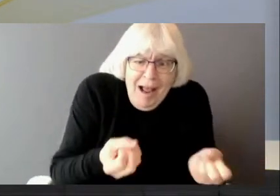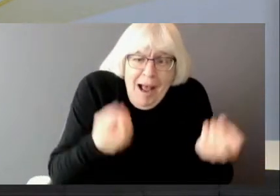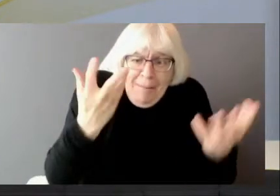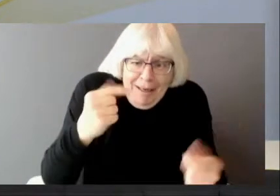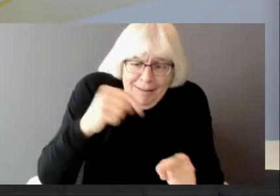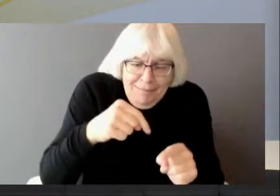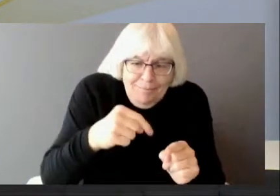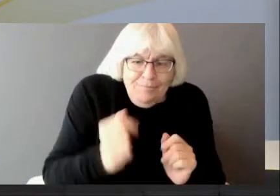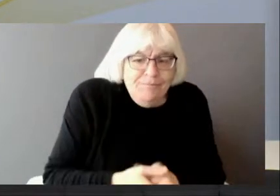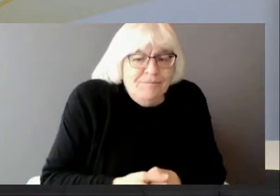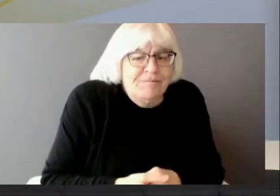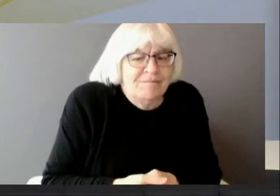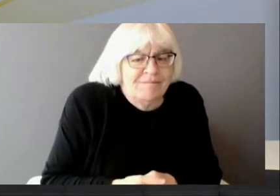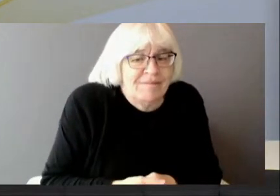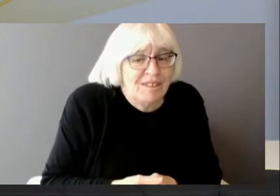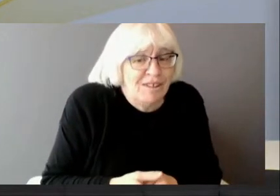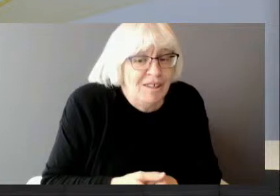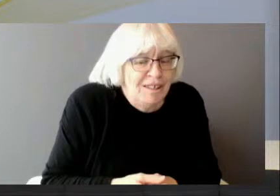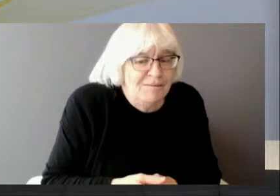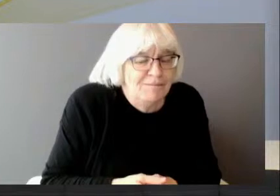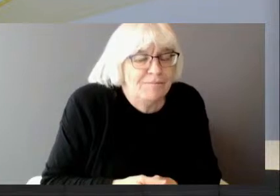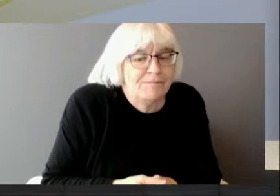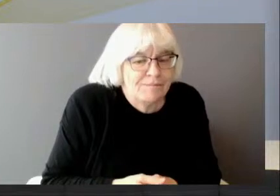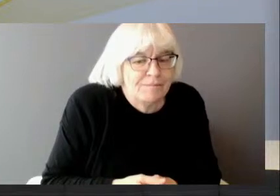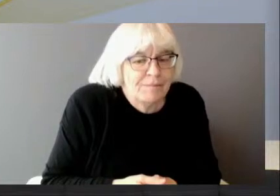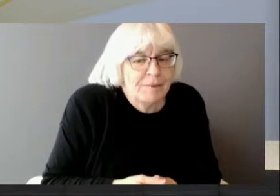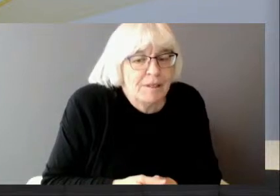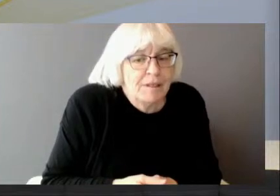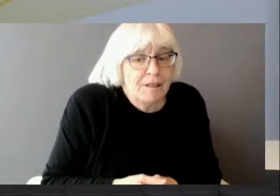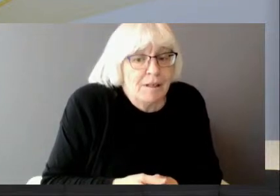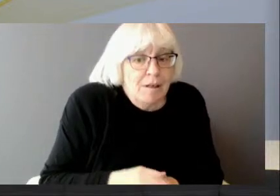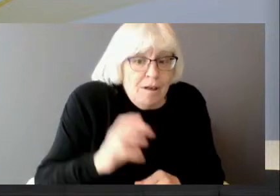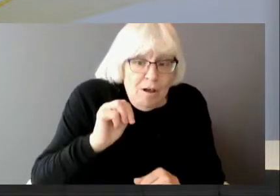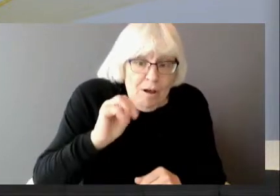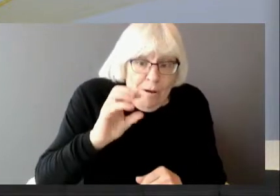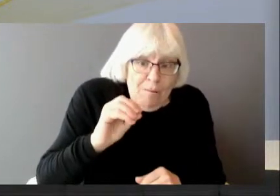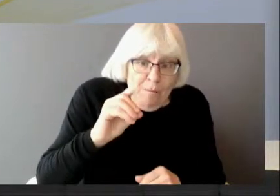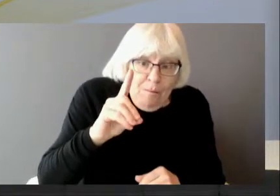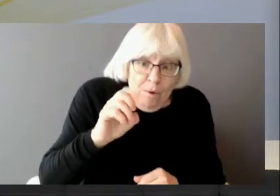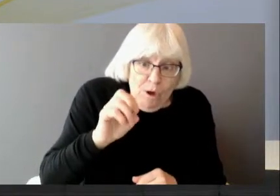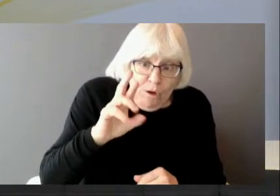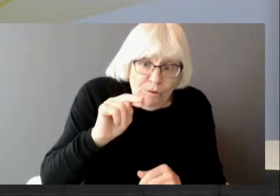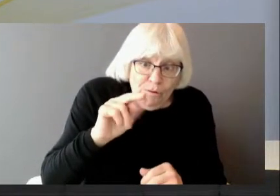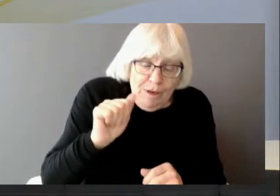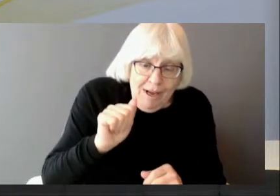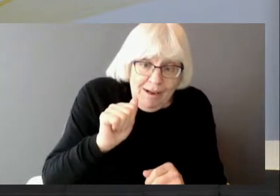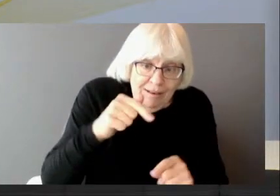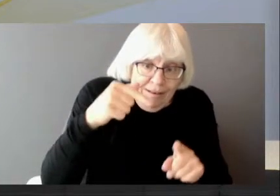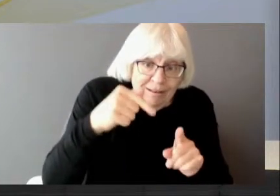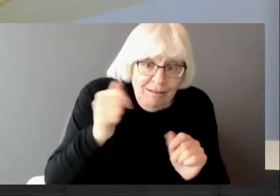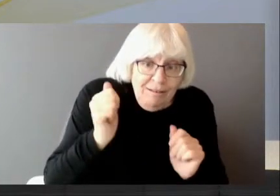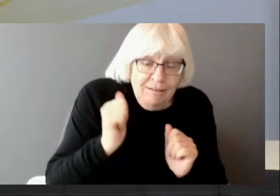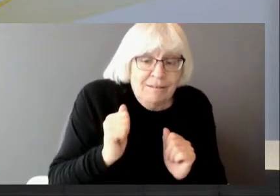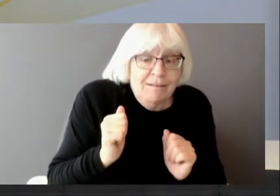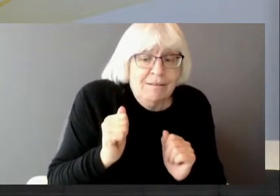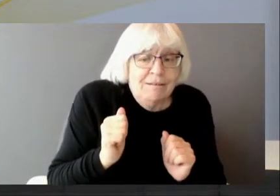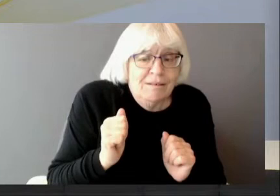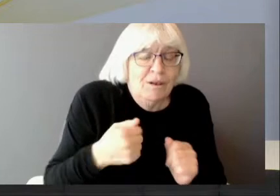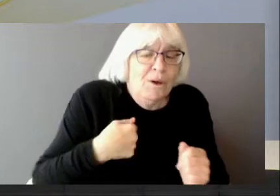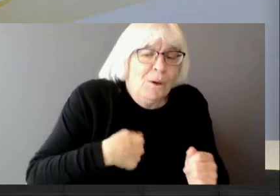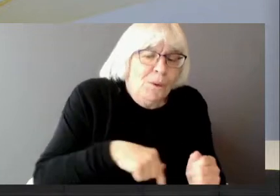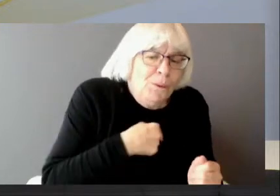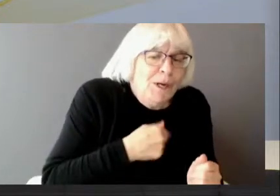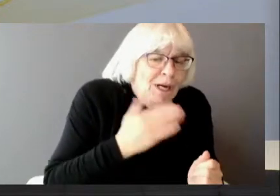Brittany. So in terms of Moderna, we were reassured that although I would see from the Moderna